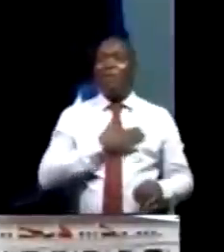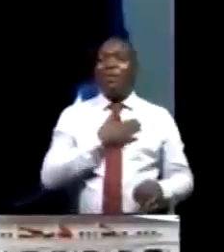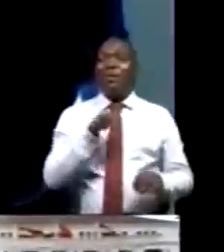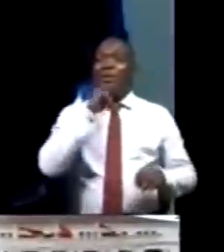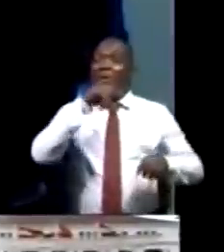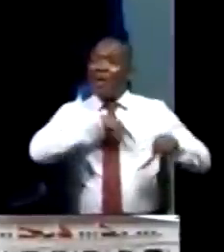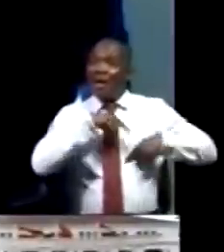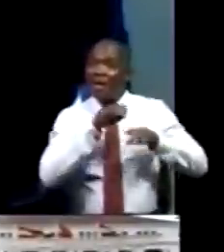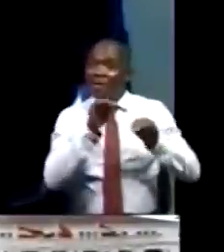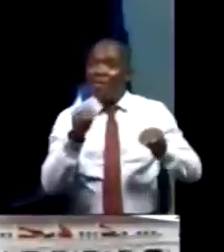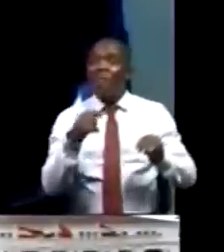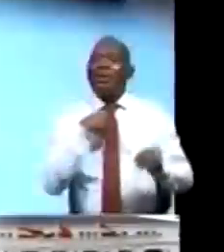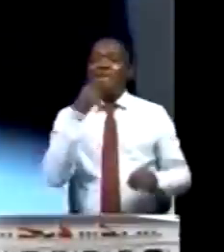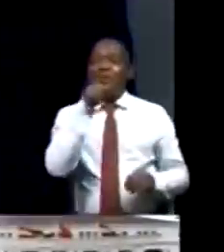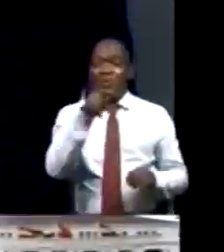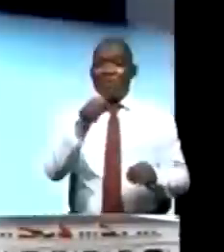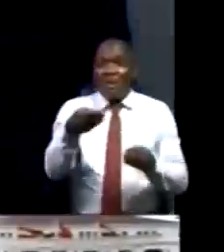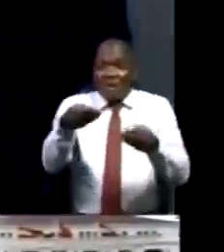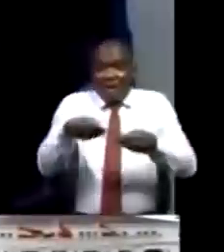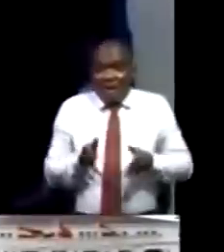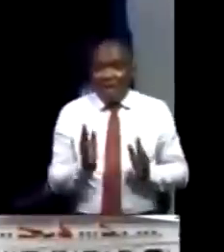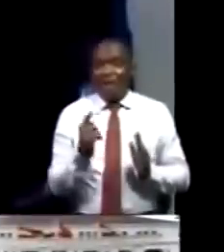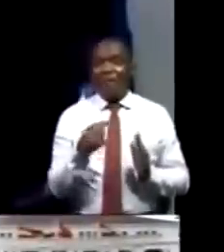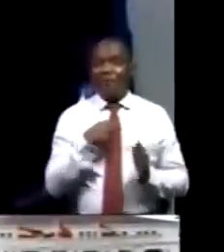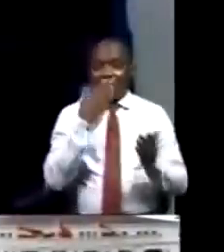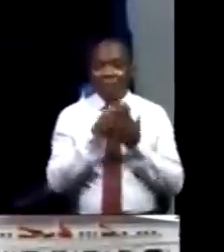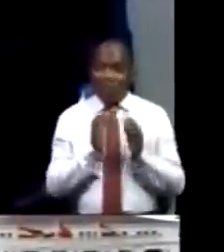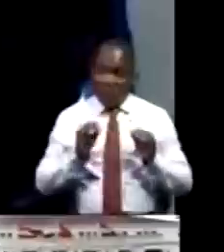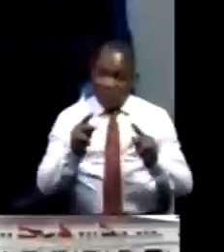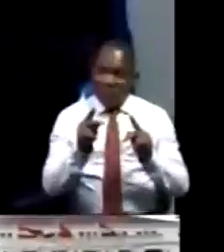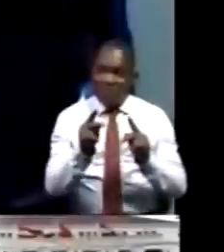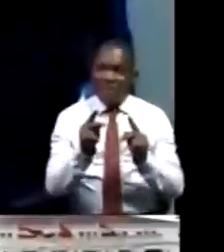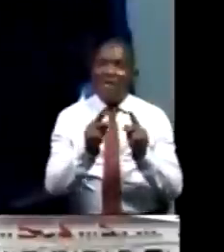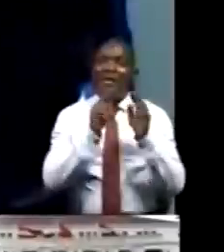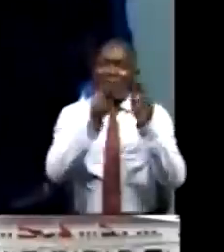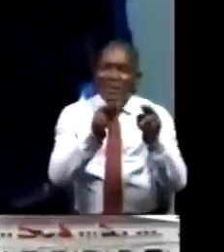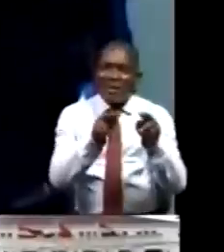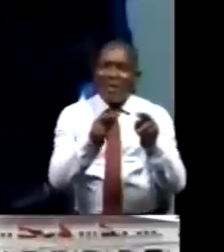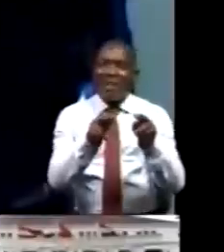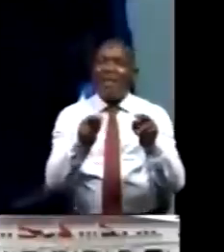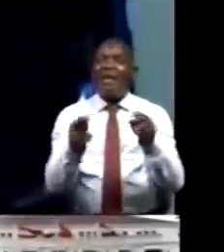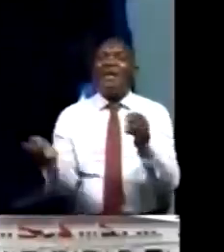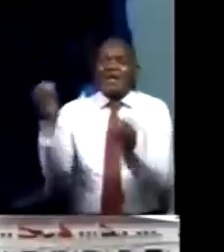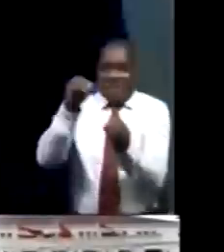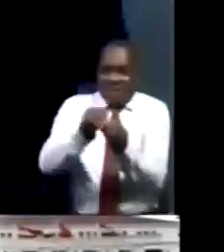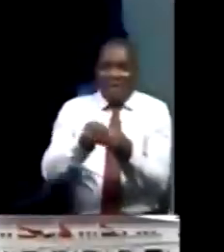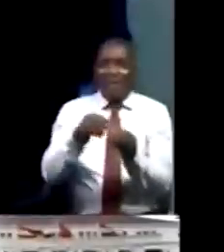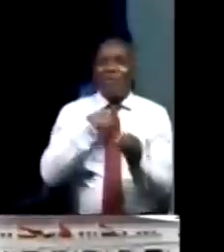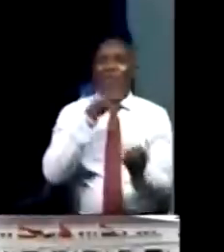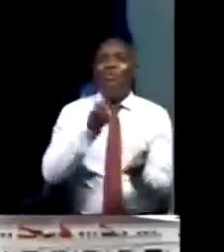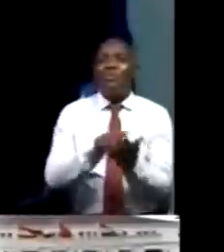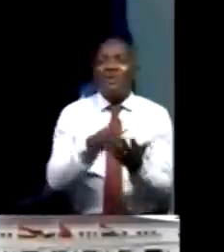not arguing with you. I'm saying you have to give me a fair opportunity to answer the question. I'm a witness. I must be given a